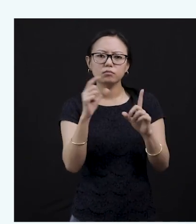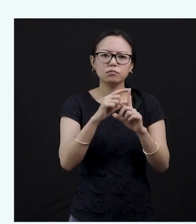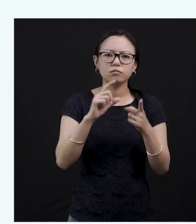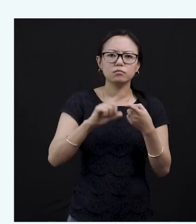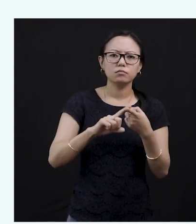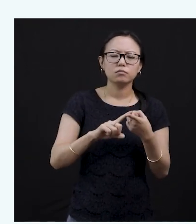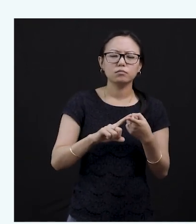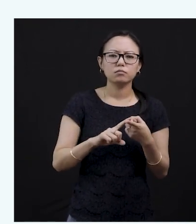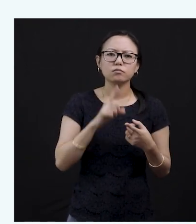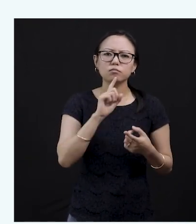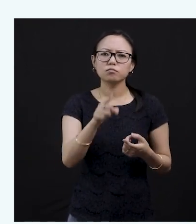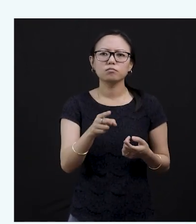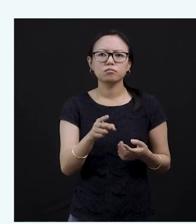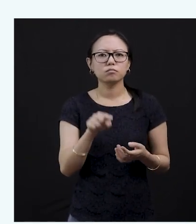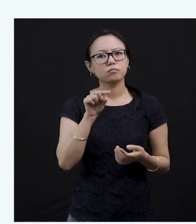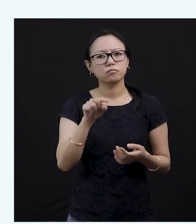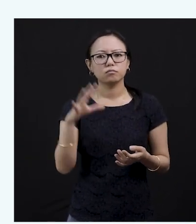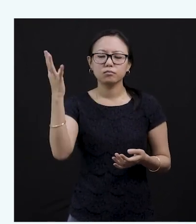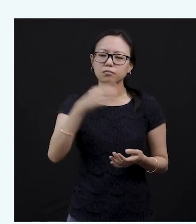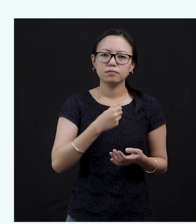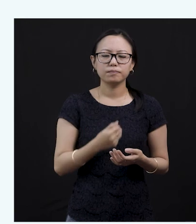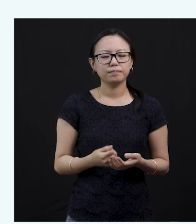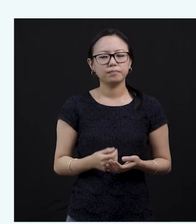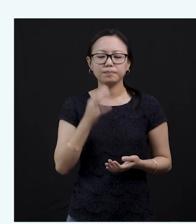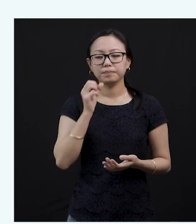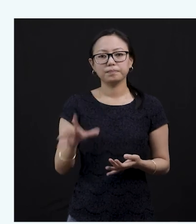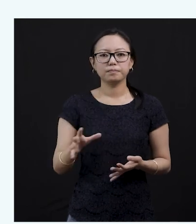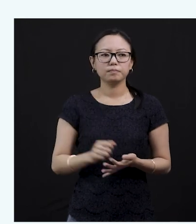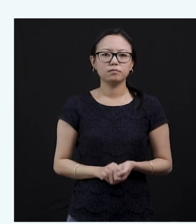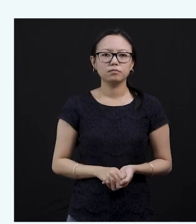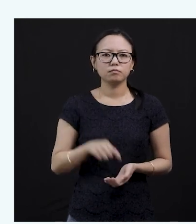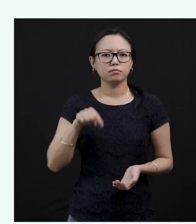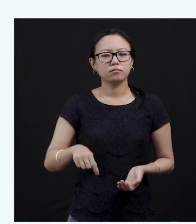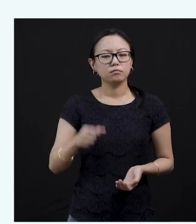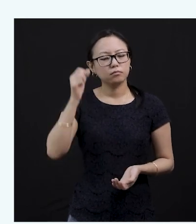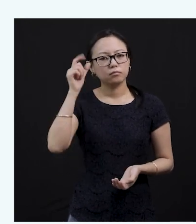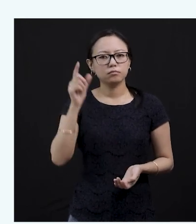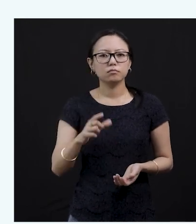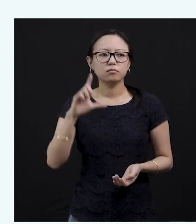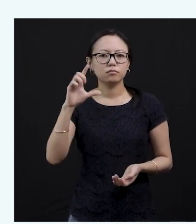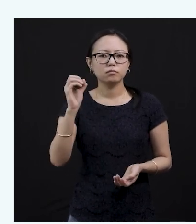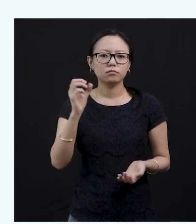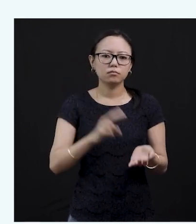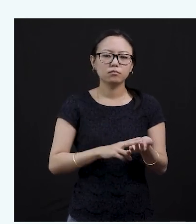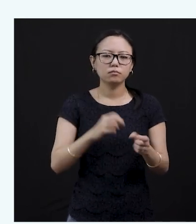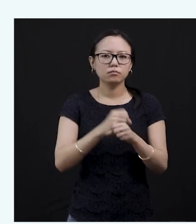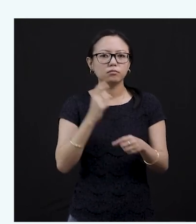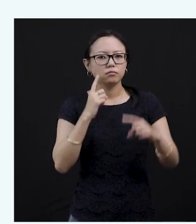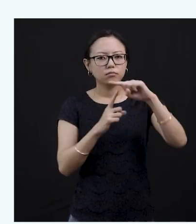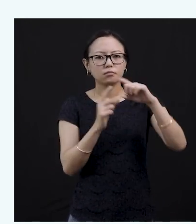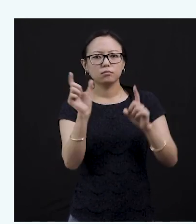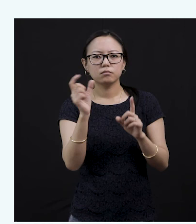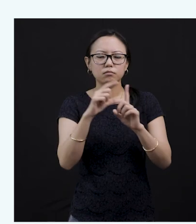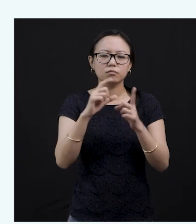quite interesting. Now that you have understood longitudes and latitudes, now you can also go and find